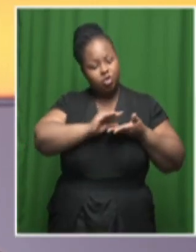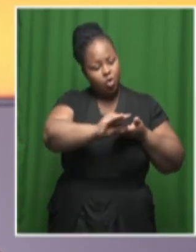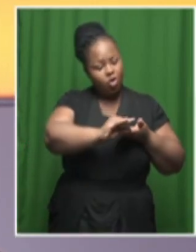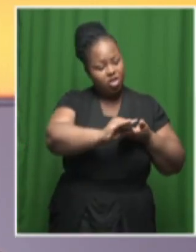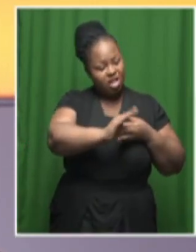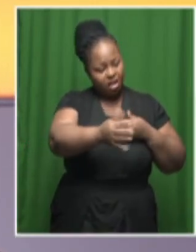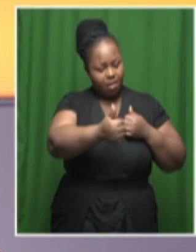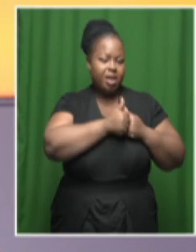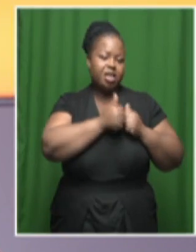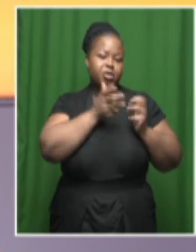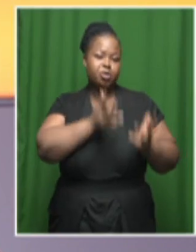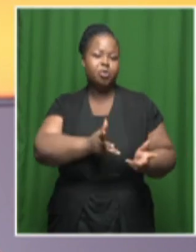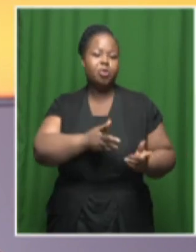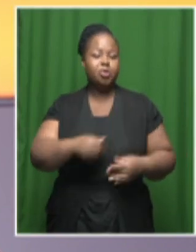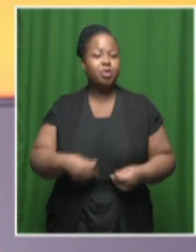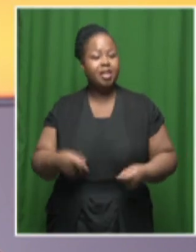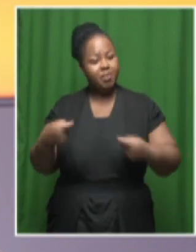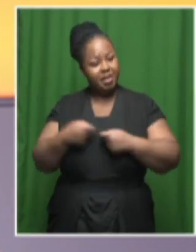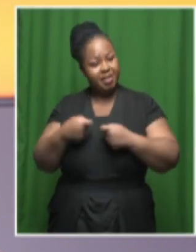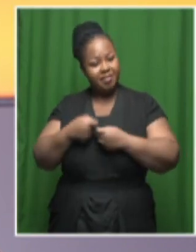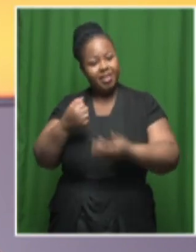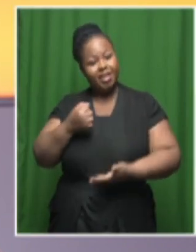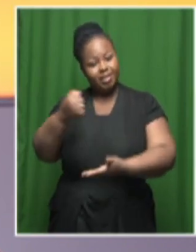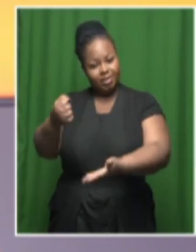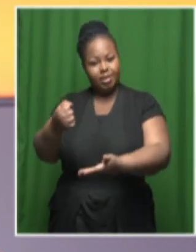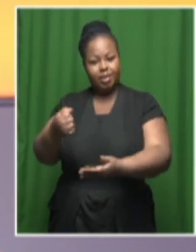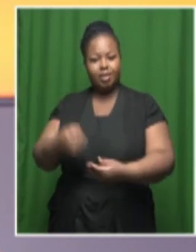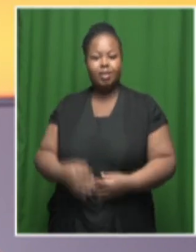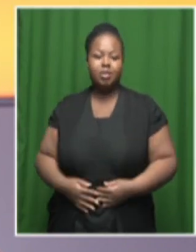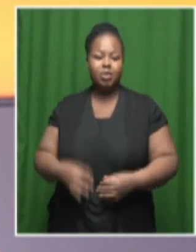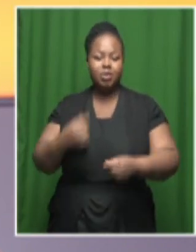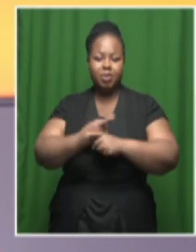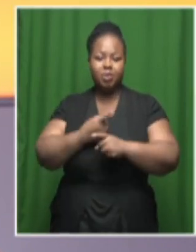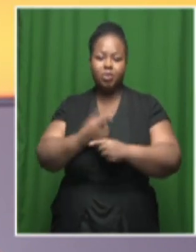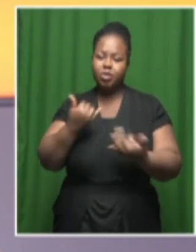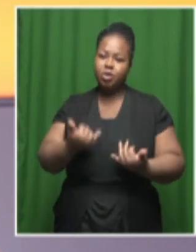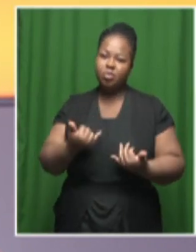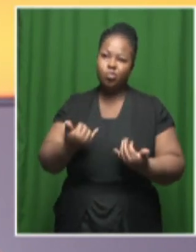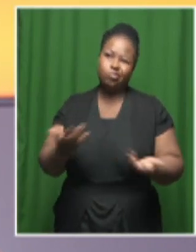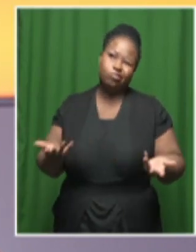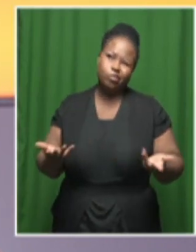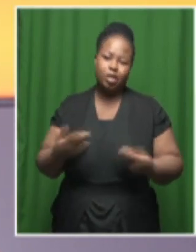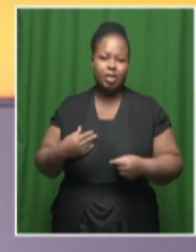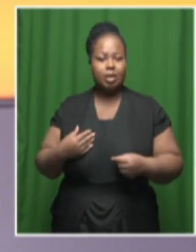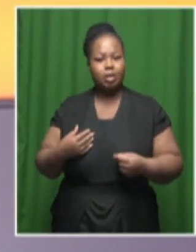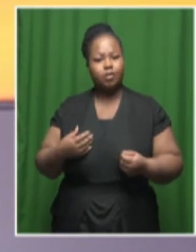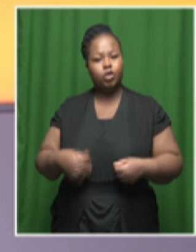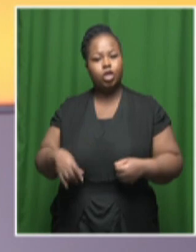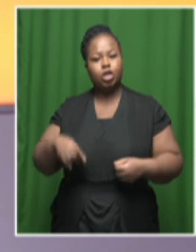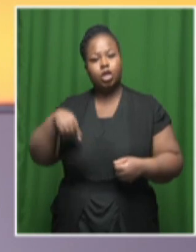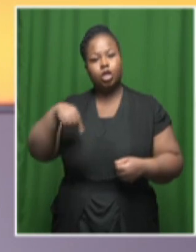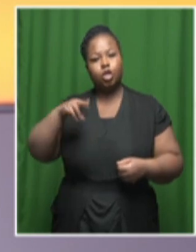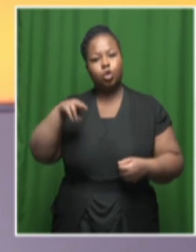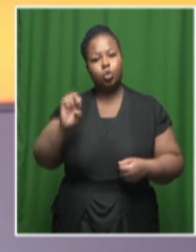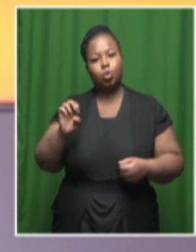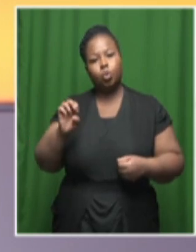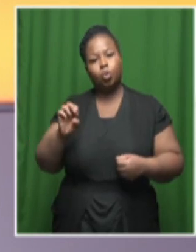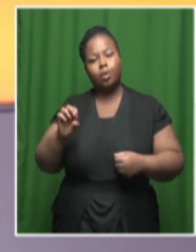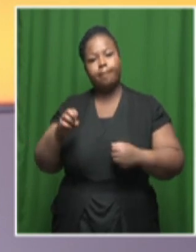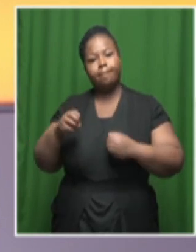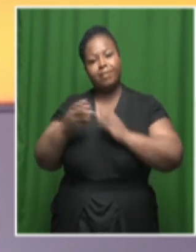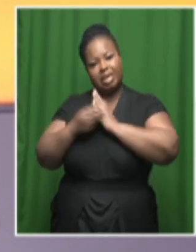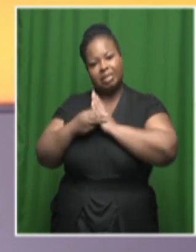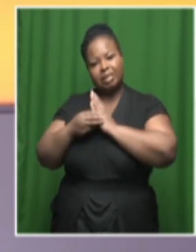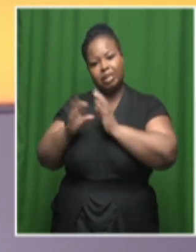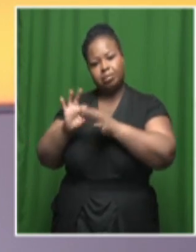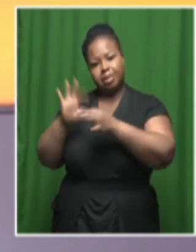So what we are funding is that particular partnership. We had lost the funding for Q magazine, and then BASA came on board